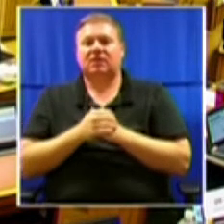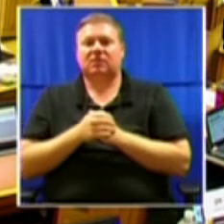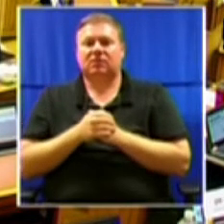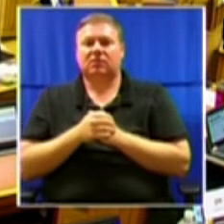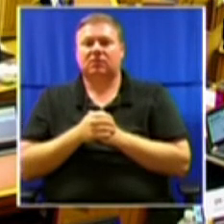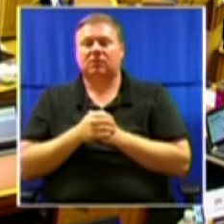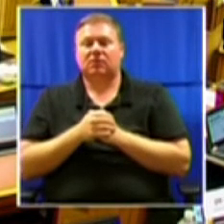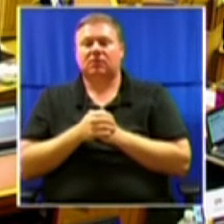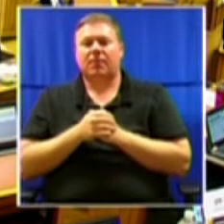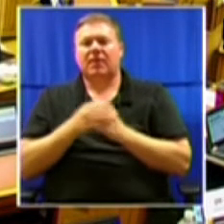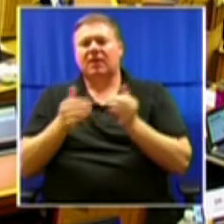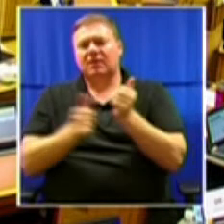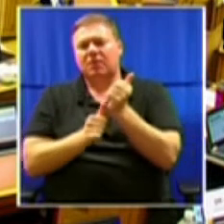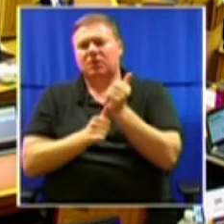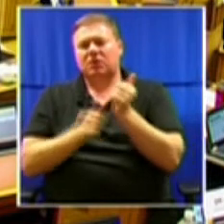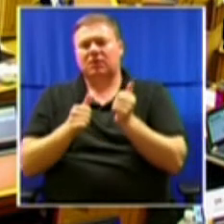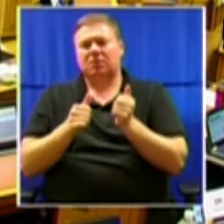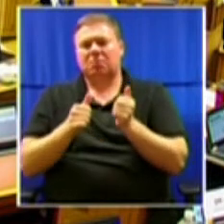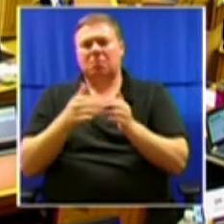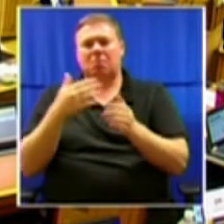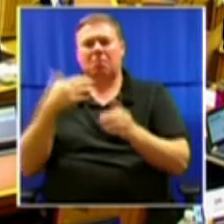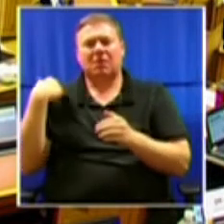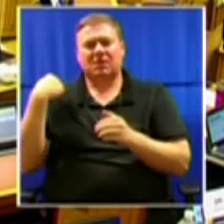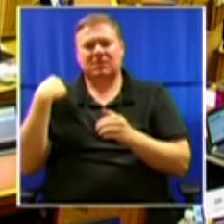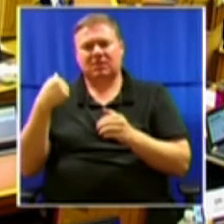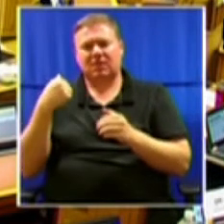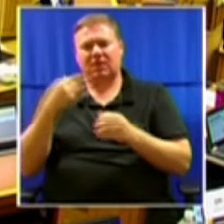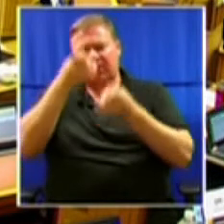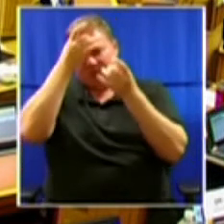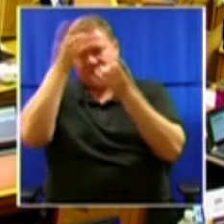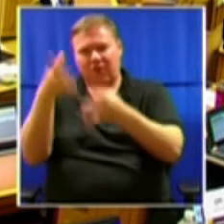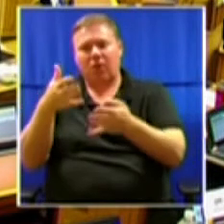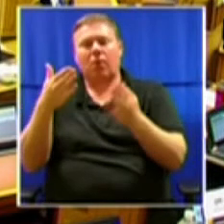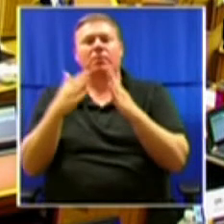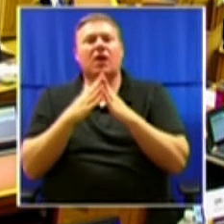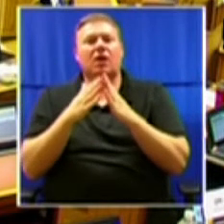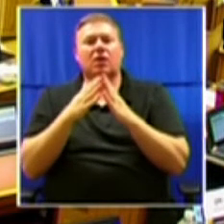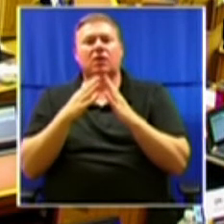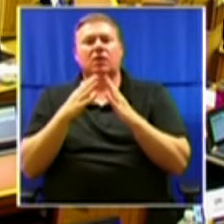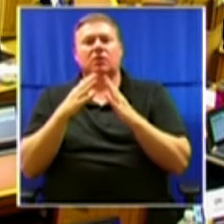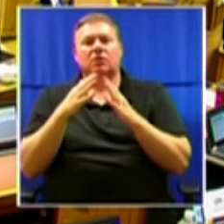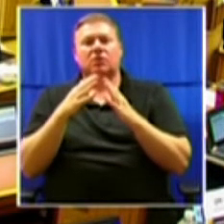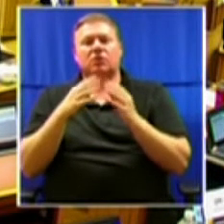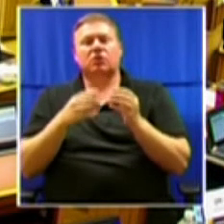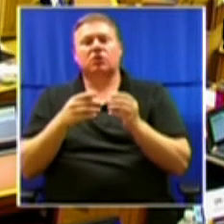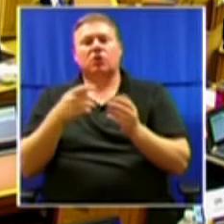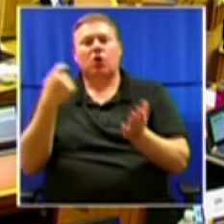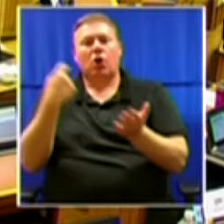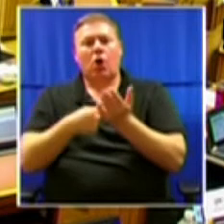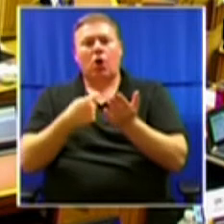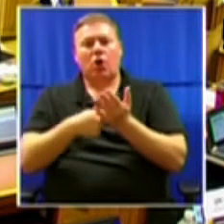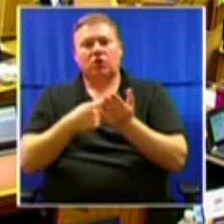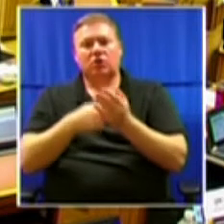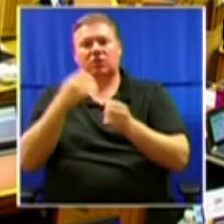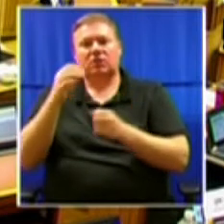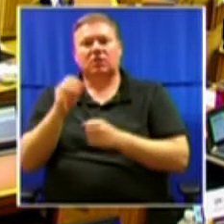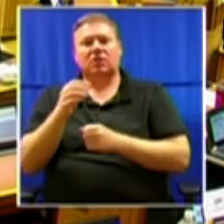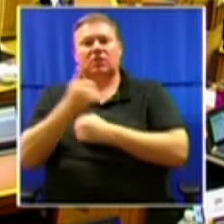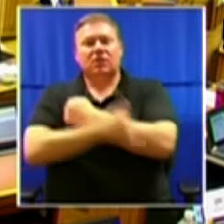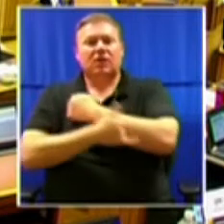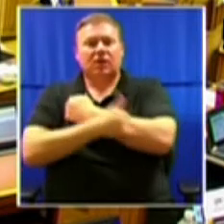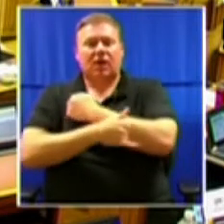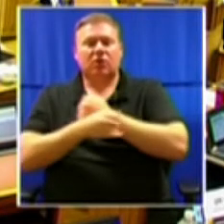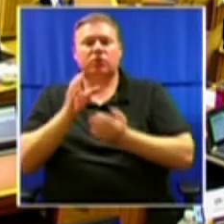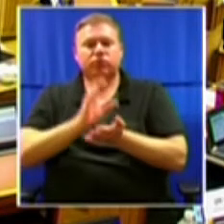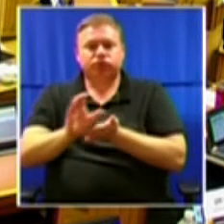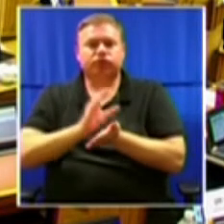Deputy Minister please inform this House what other costs can our country be looking to contribute over and above our membership